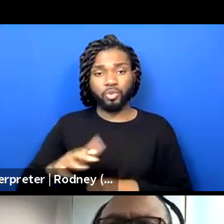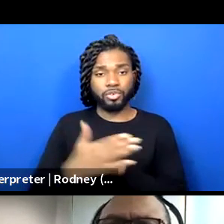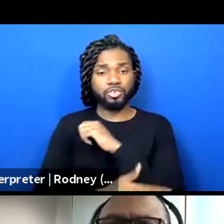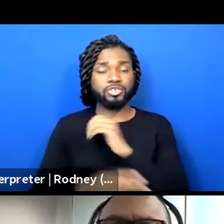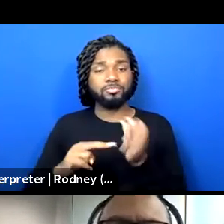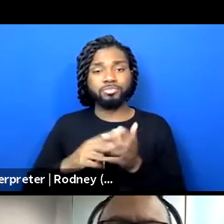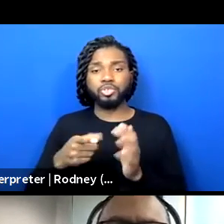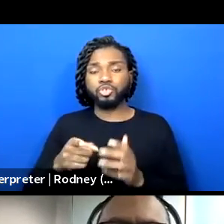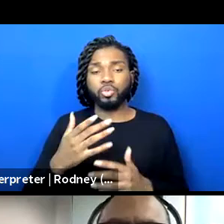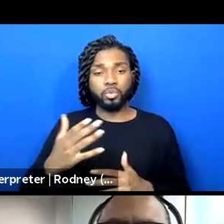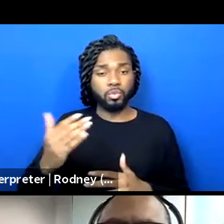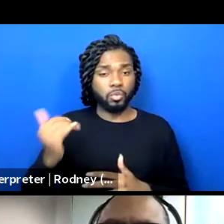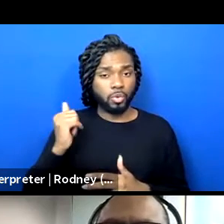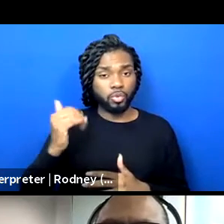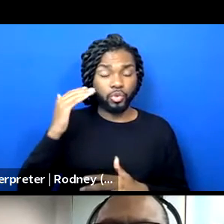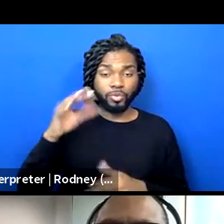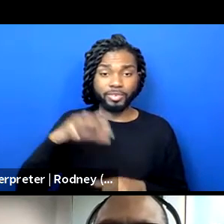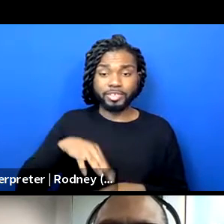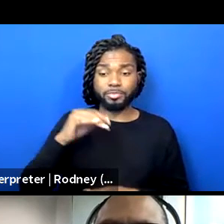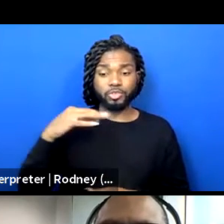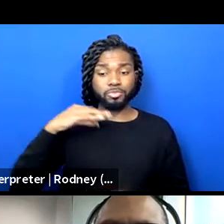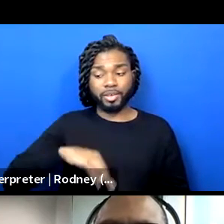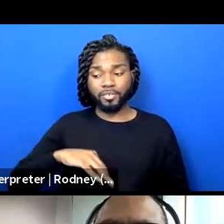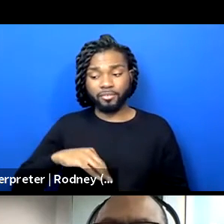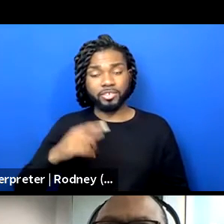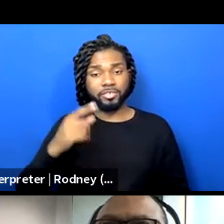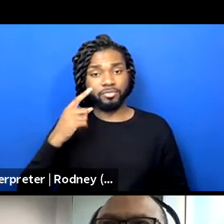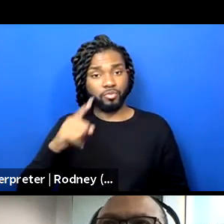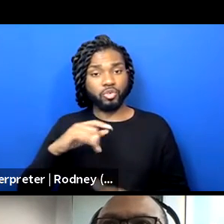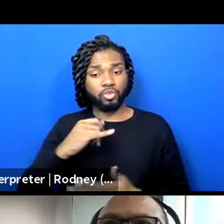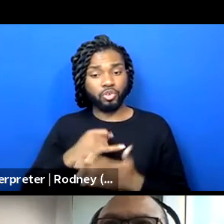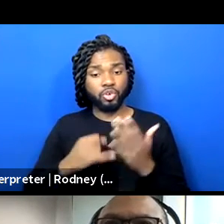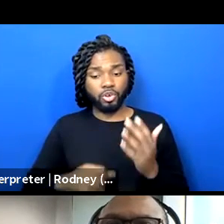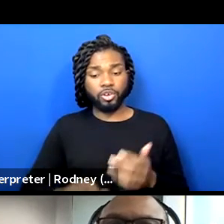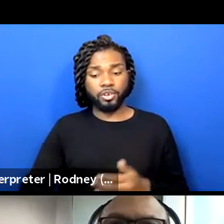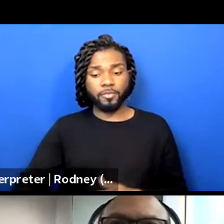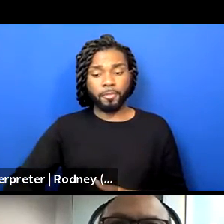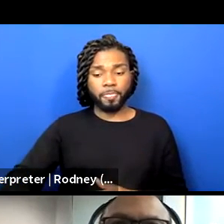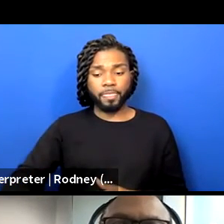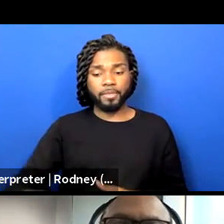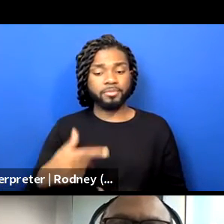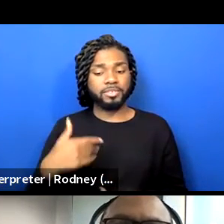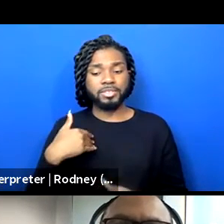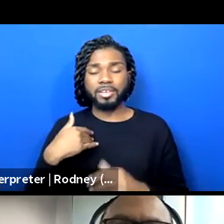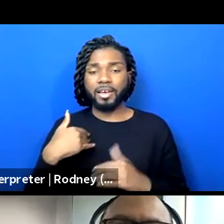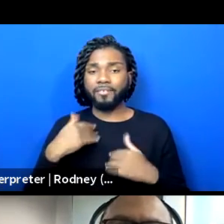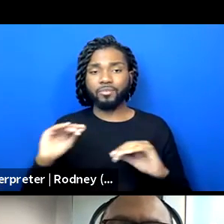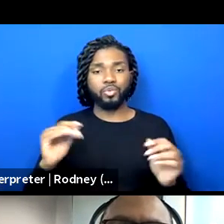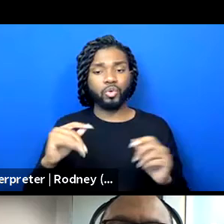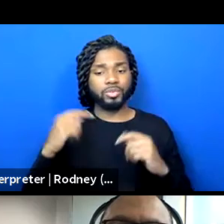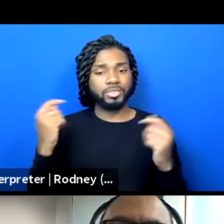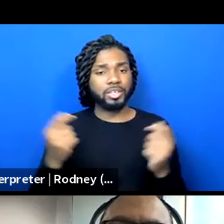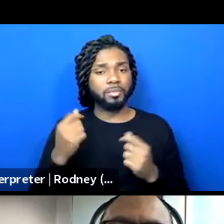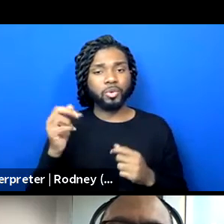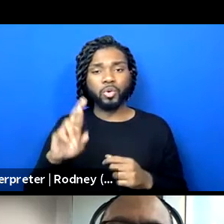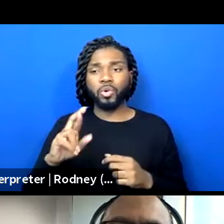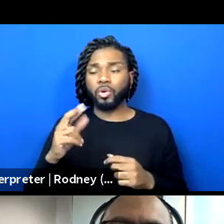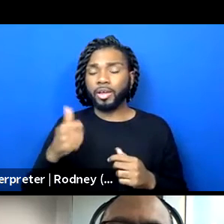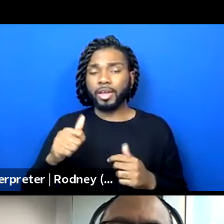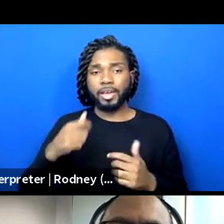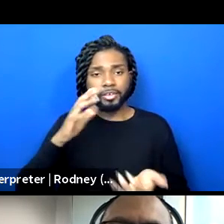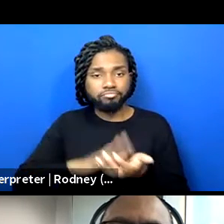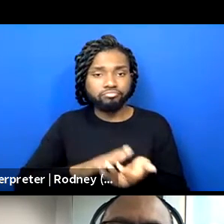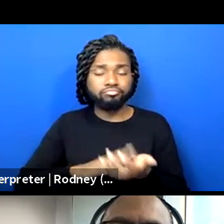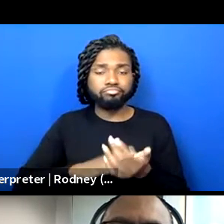the spiritual benefits of the arts. There is not a celebration or a commemoration. There is